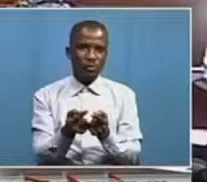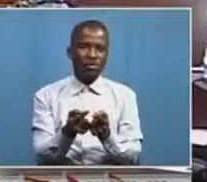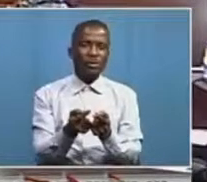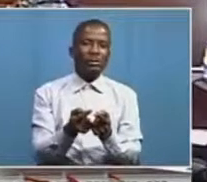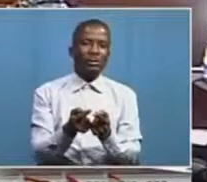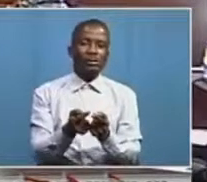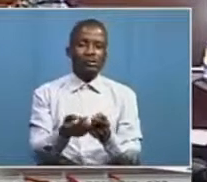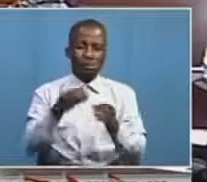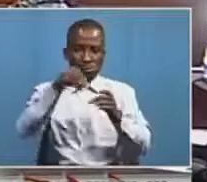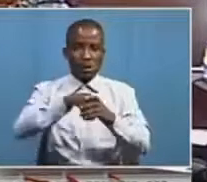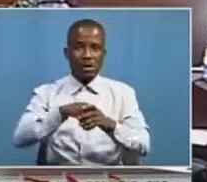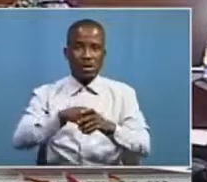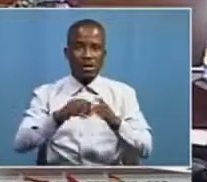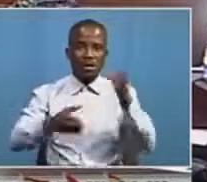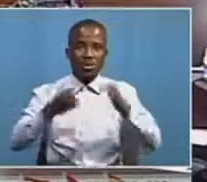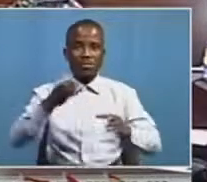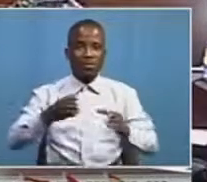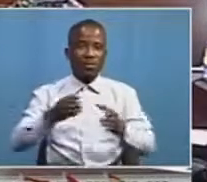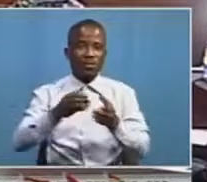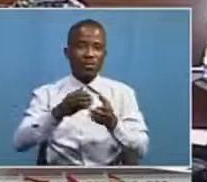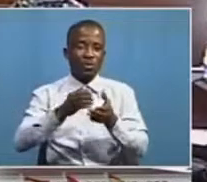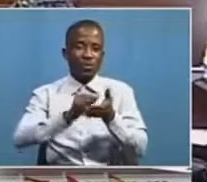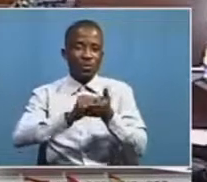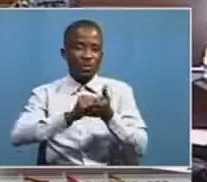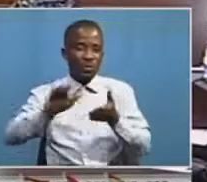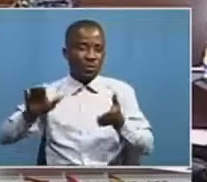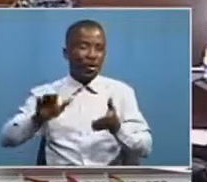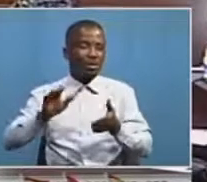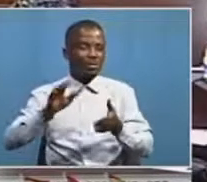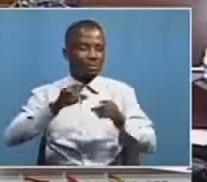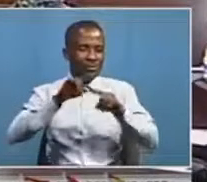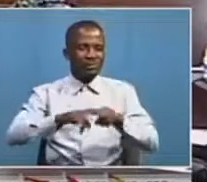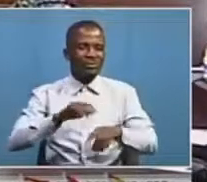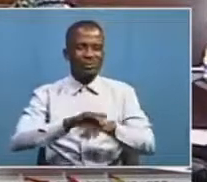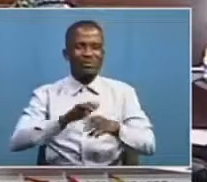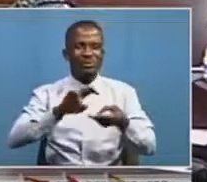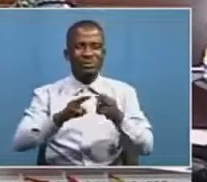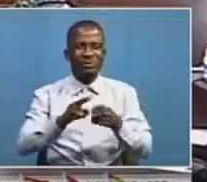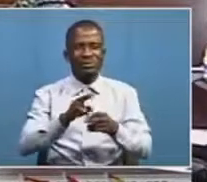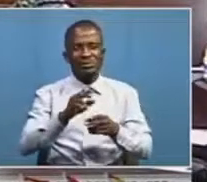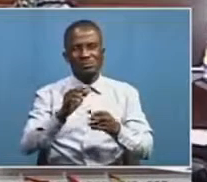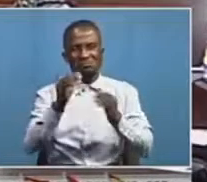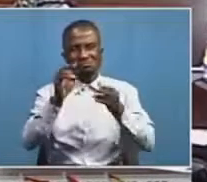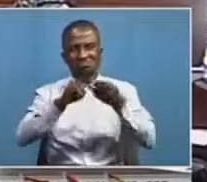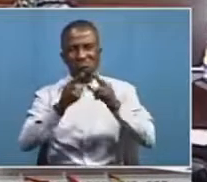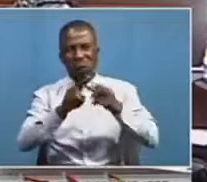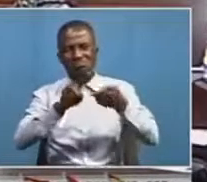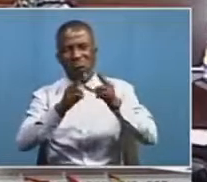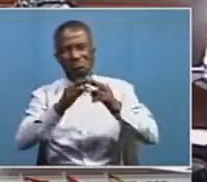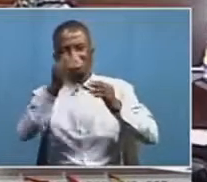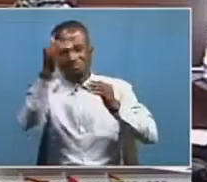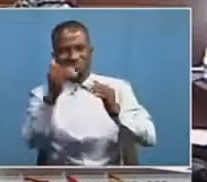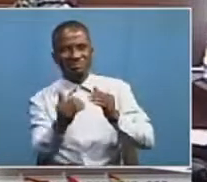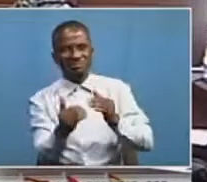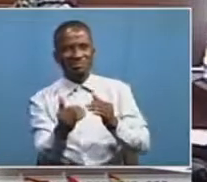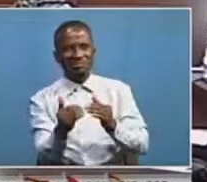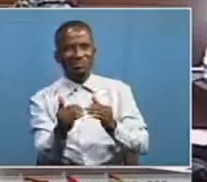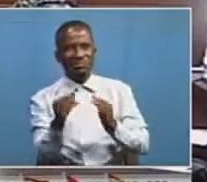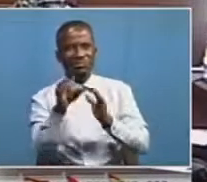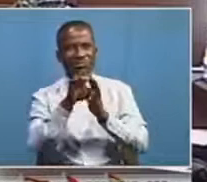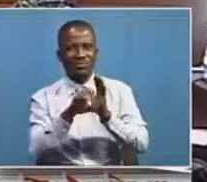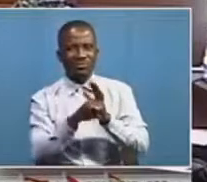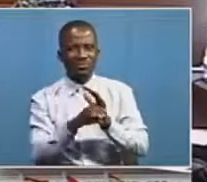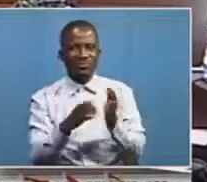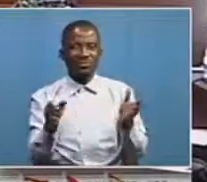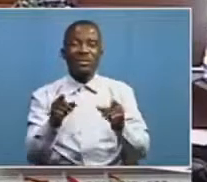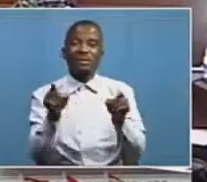original jurisdiction of this court under Articles 2(1)(b) and 131 of the 1992 Constitution, the